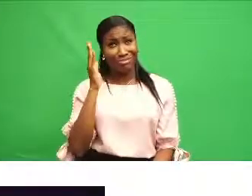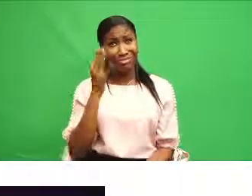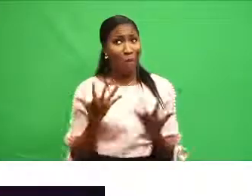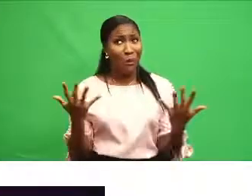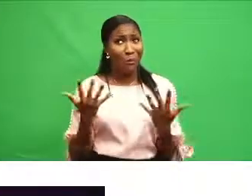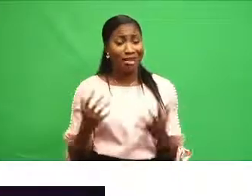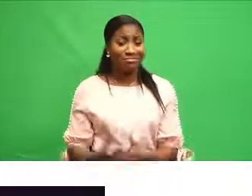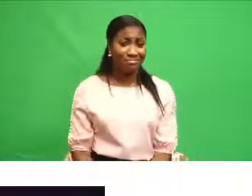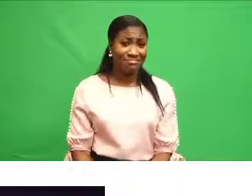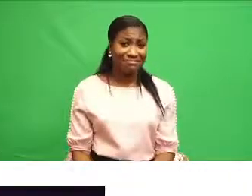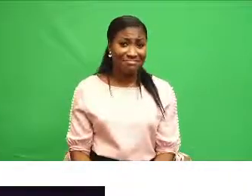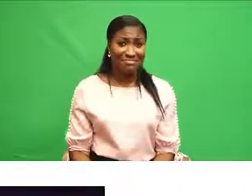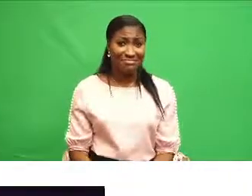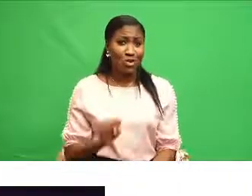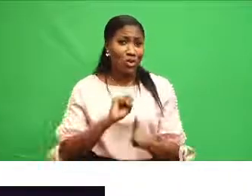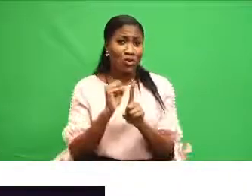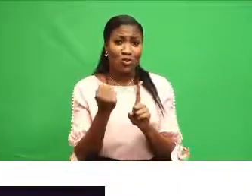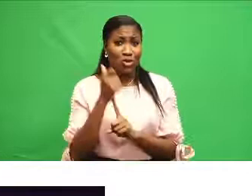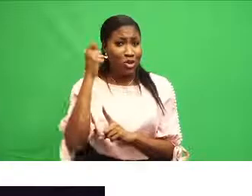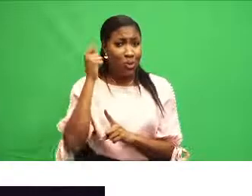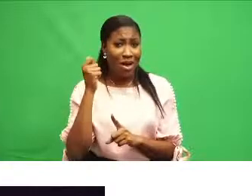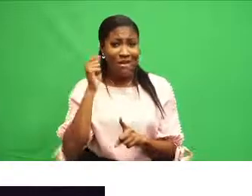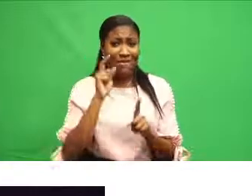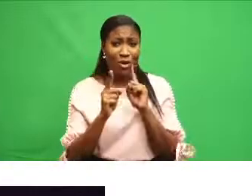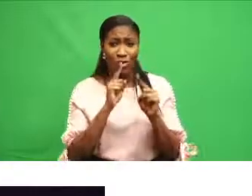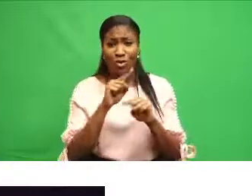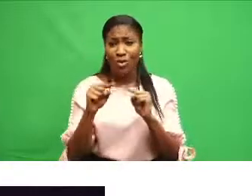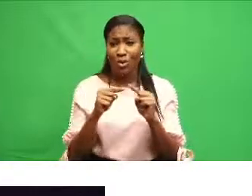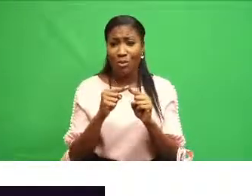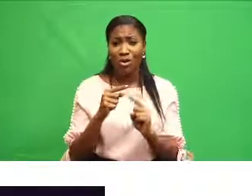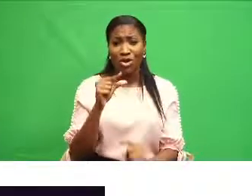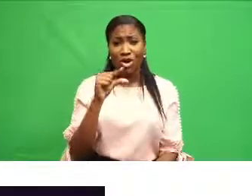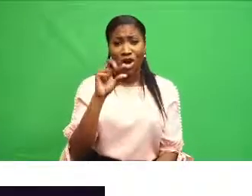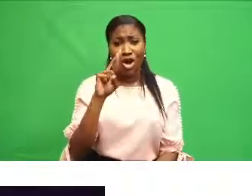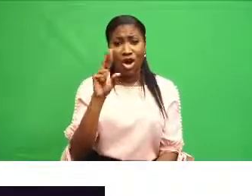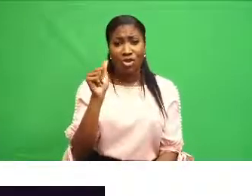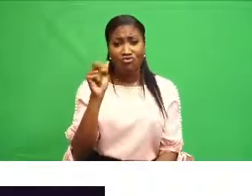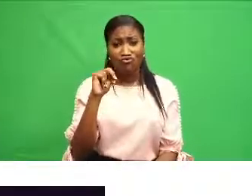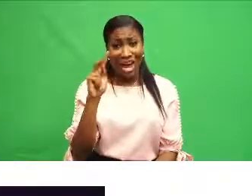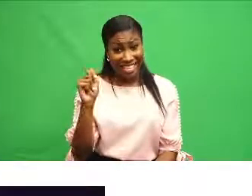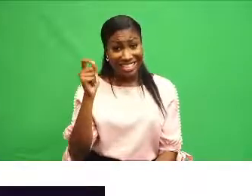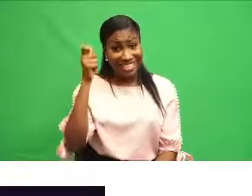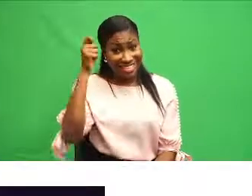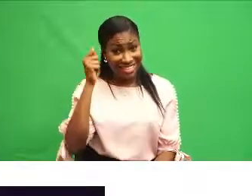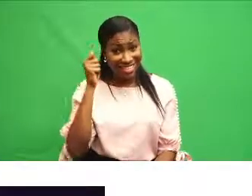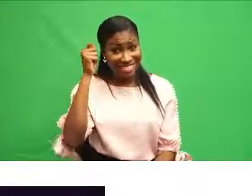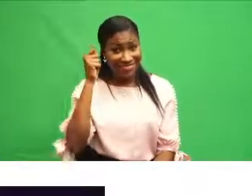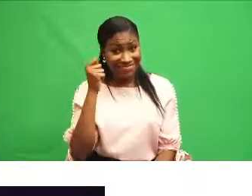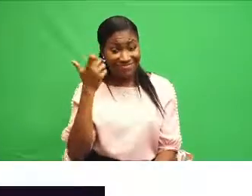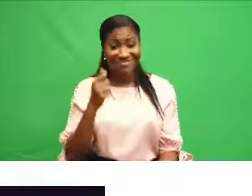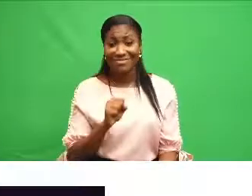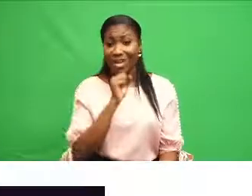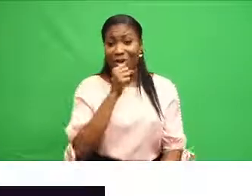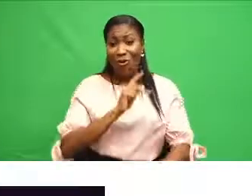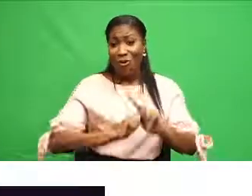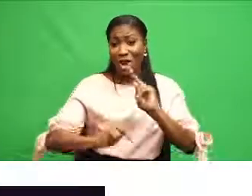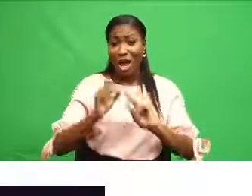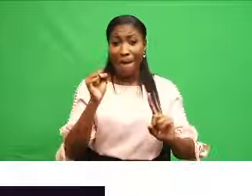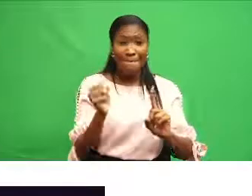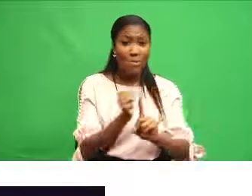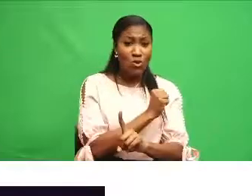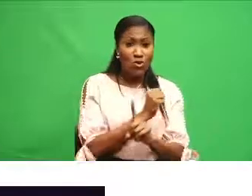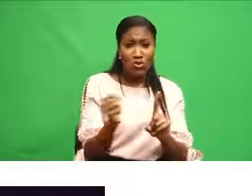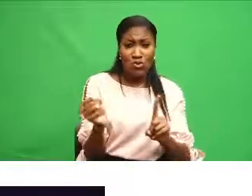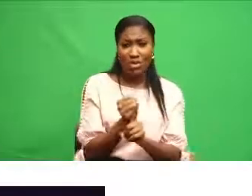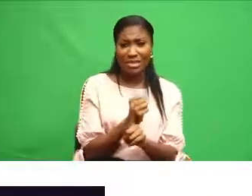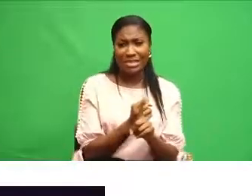welfare deals with grants, and in terms of elderly abuse, I didn't really see